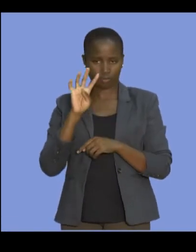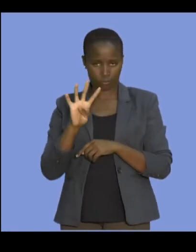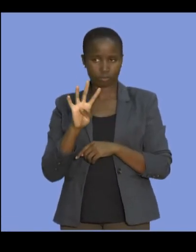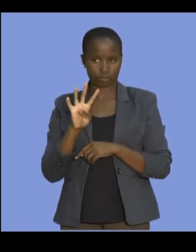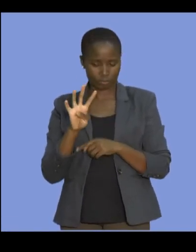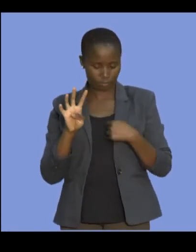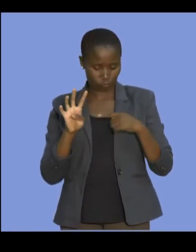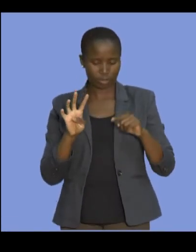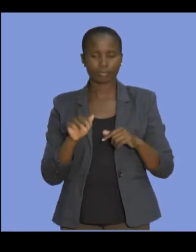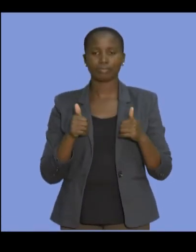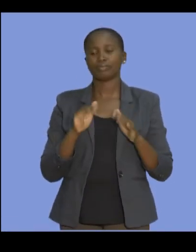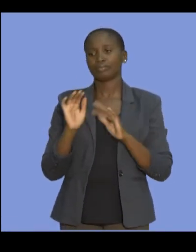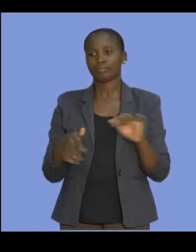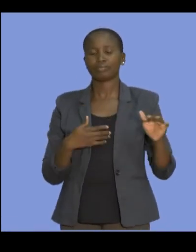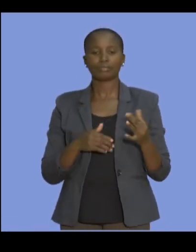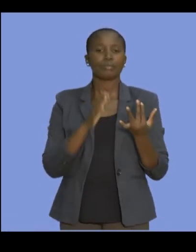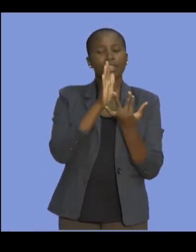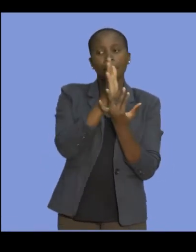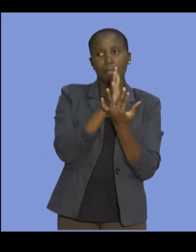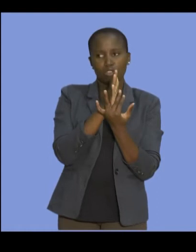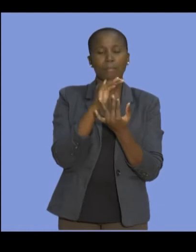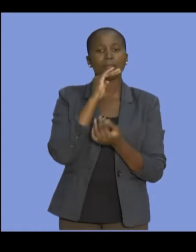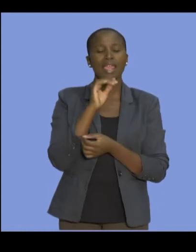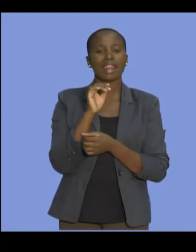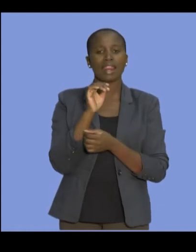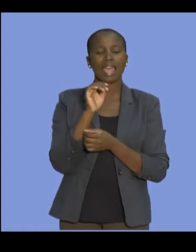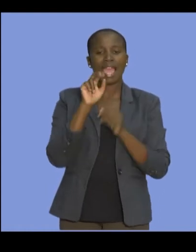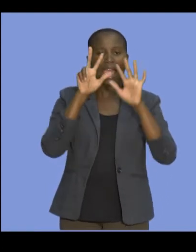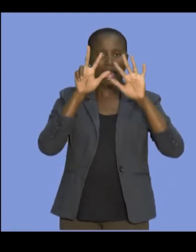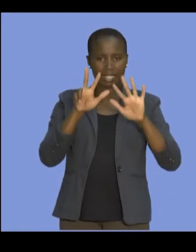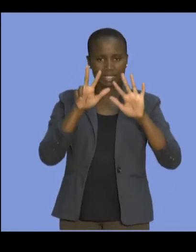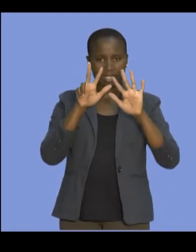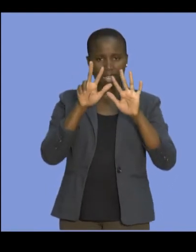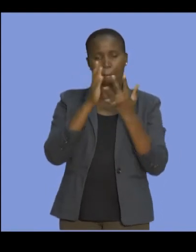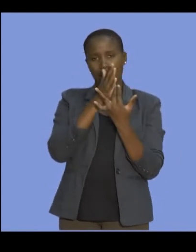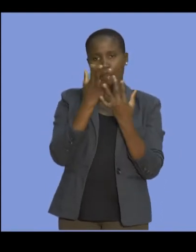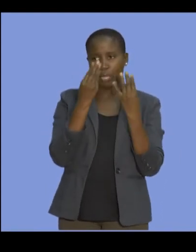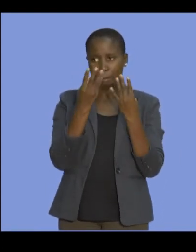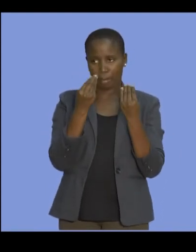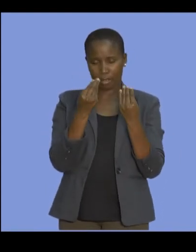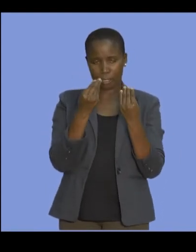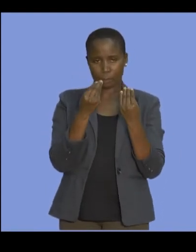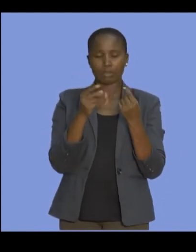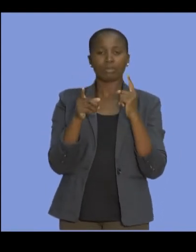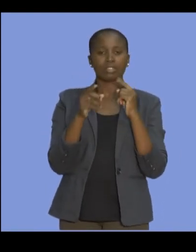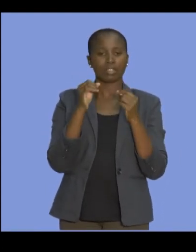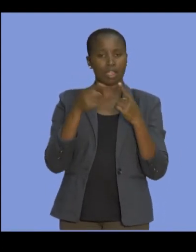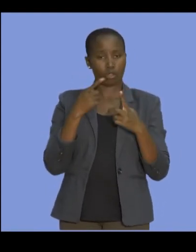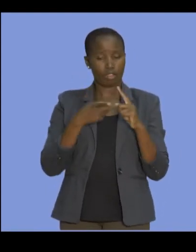Then the median, which is 8, is the middle number, arranging your data from the smallest to the highest.